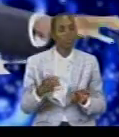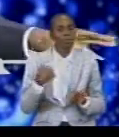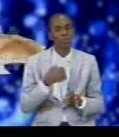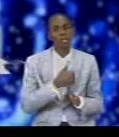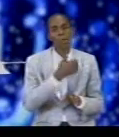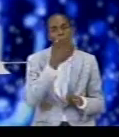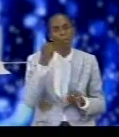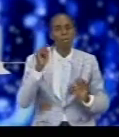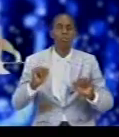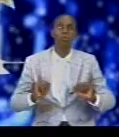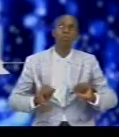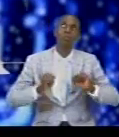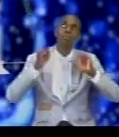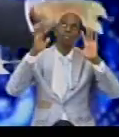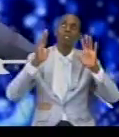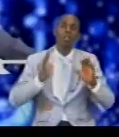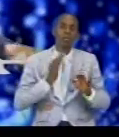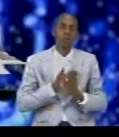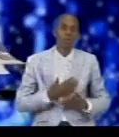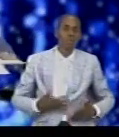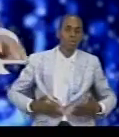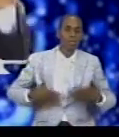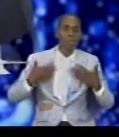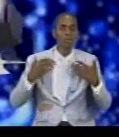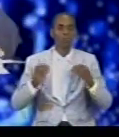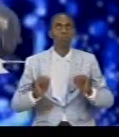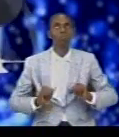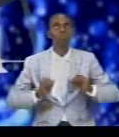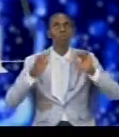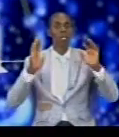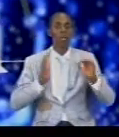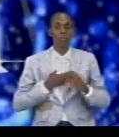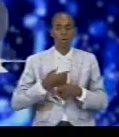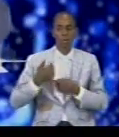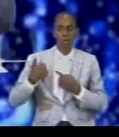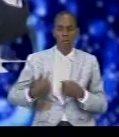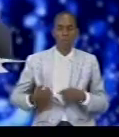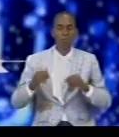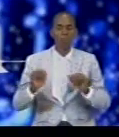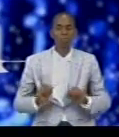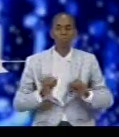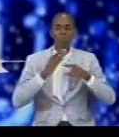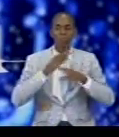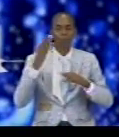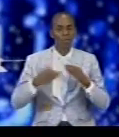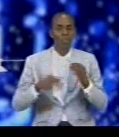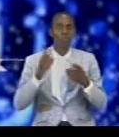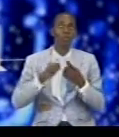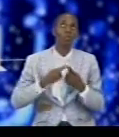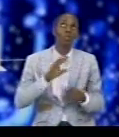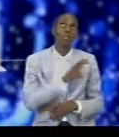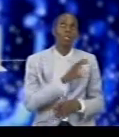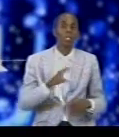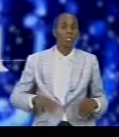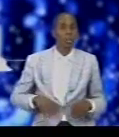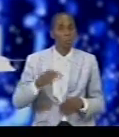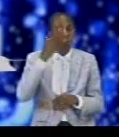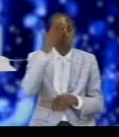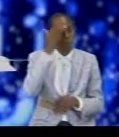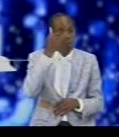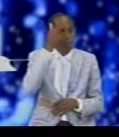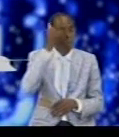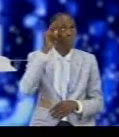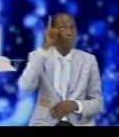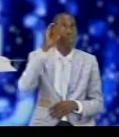our life. We should surrender our heart. We should surrender completely unto Christ, because he's the only Savior. He's